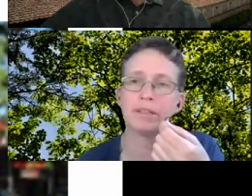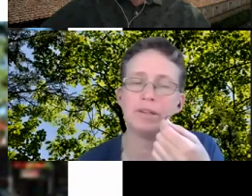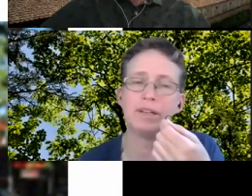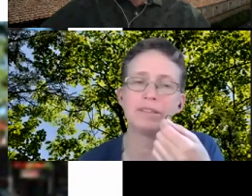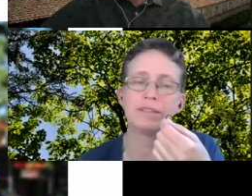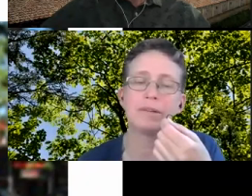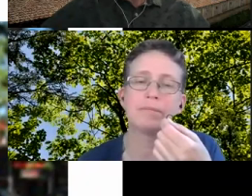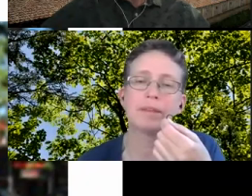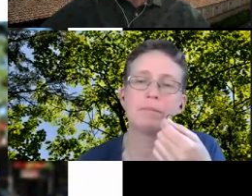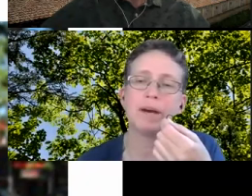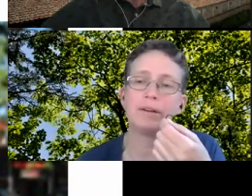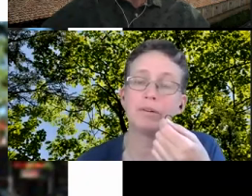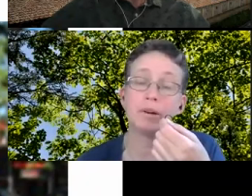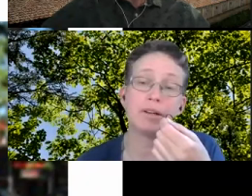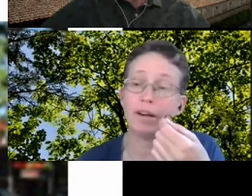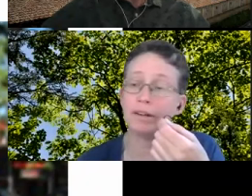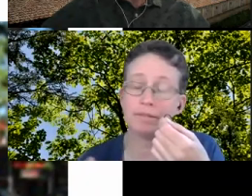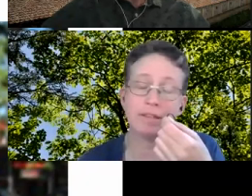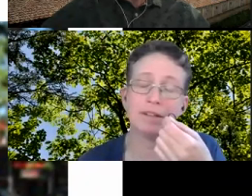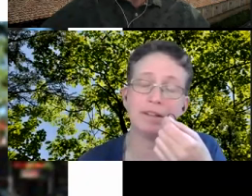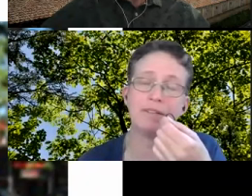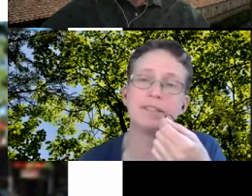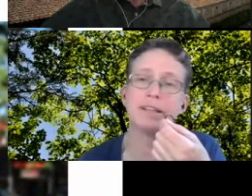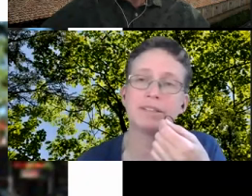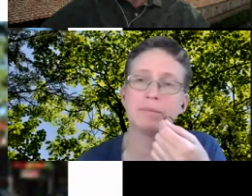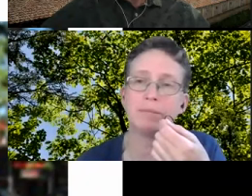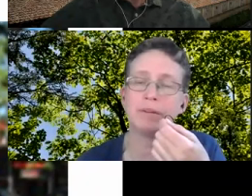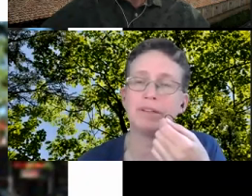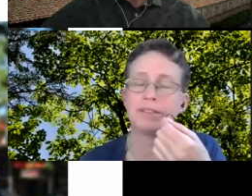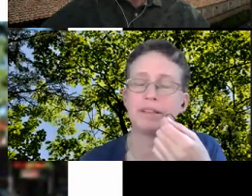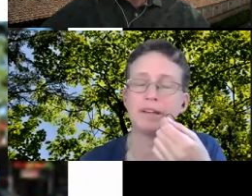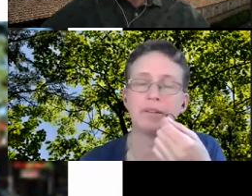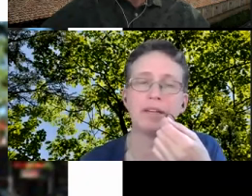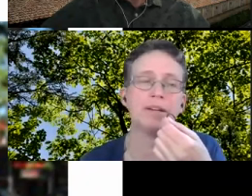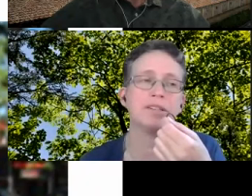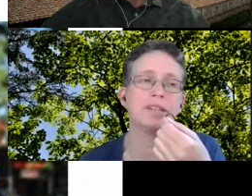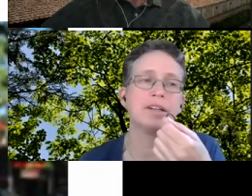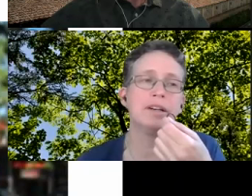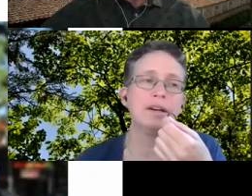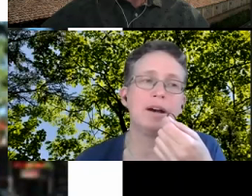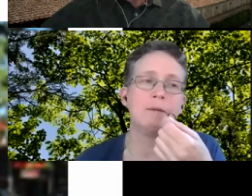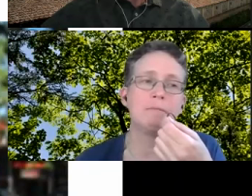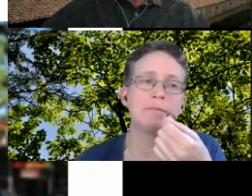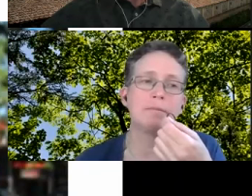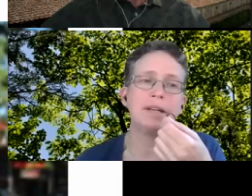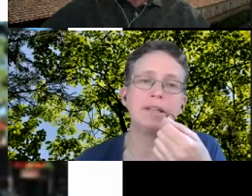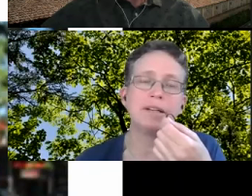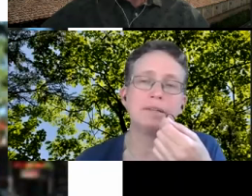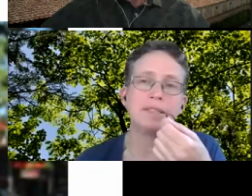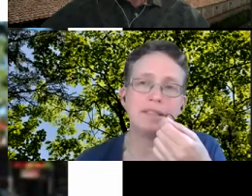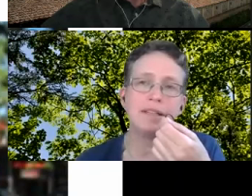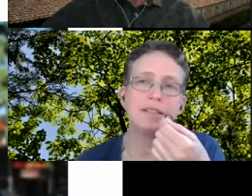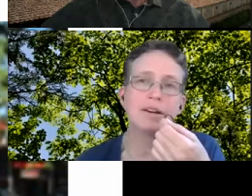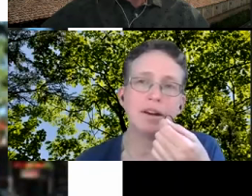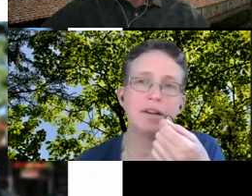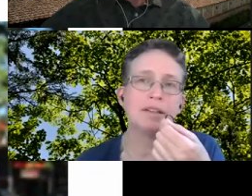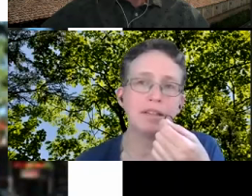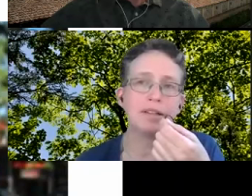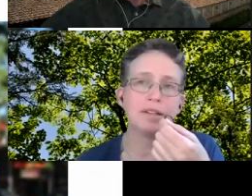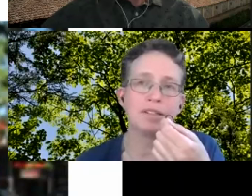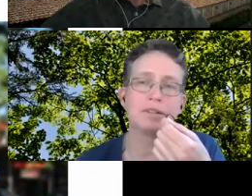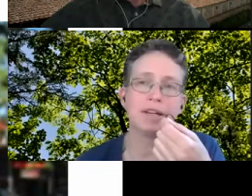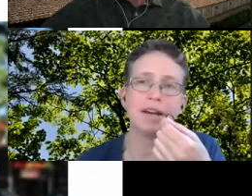to communities, or not even investing in some communities and only in others. But cities are